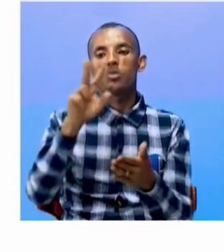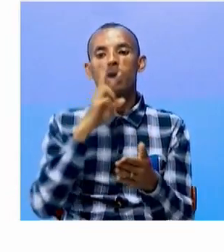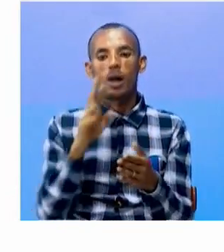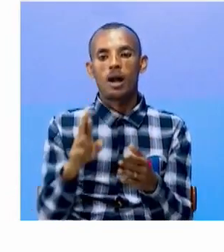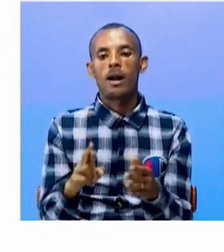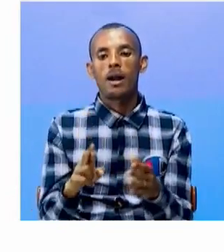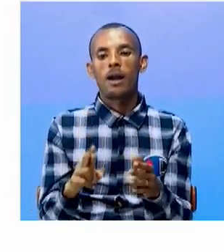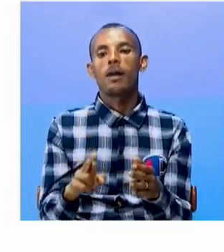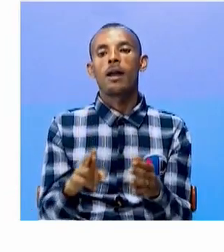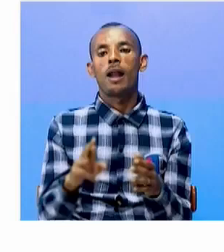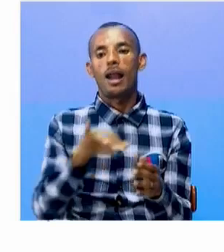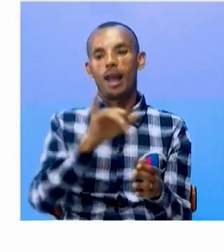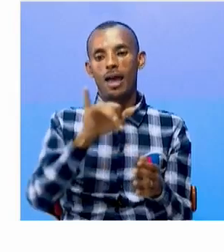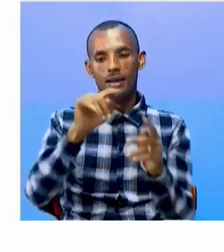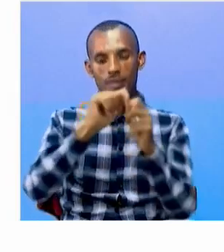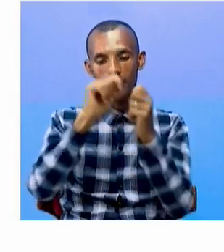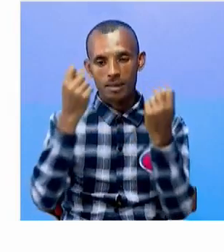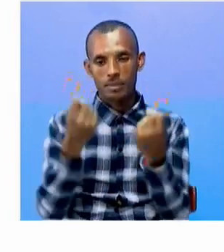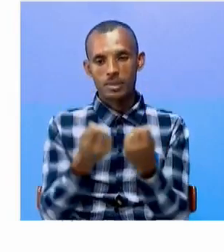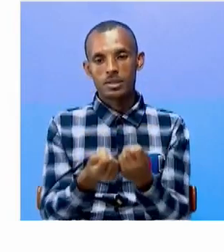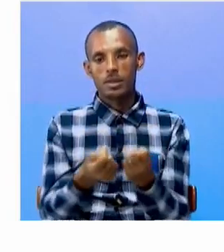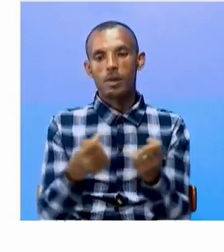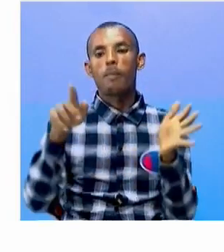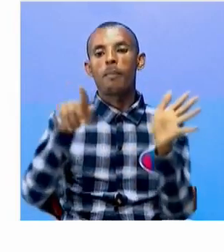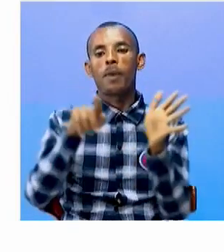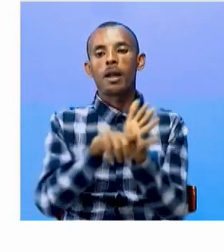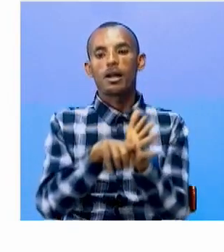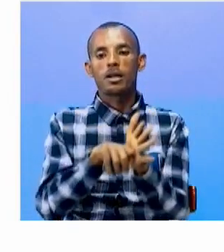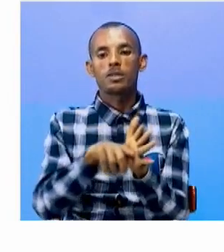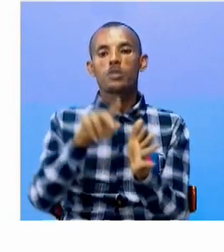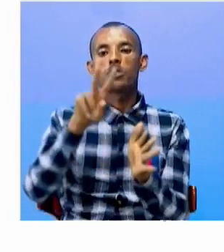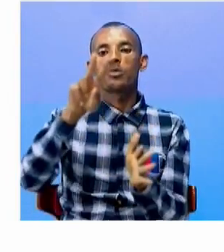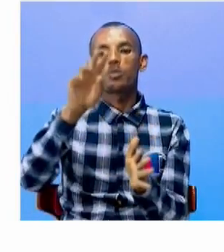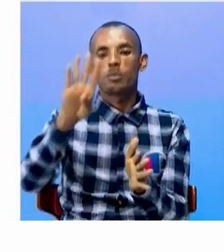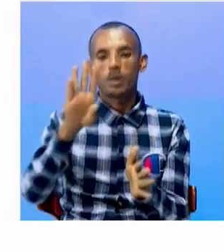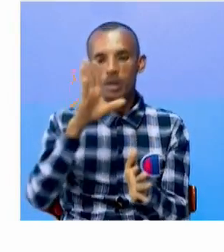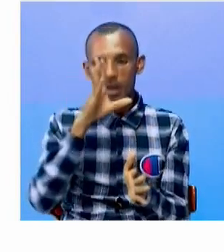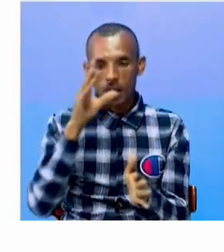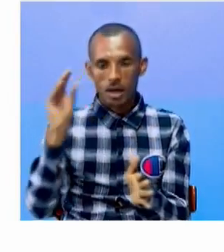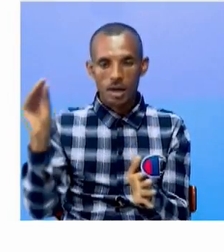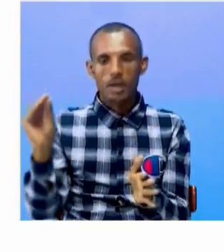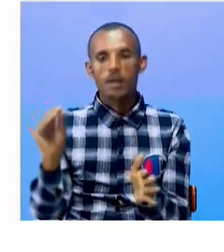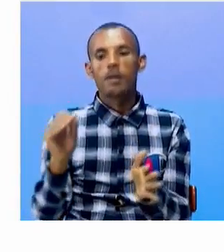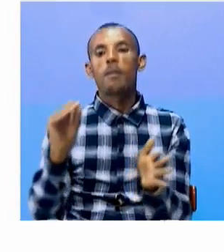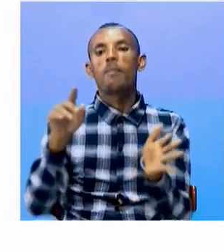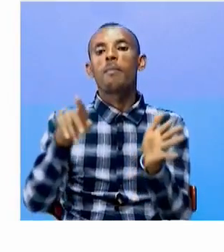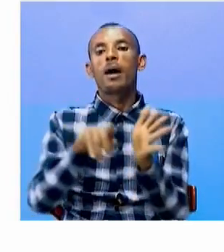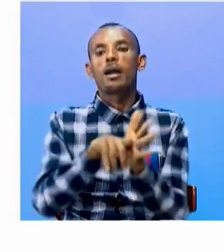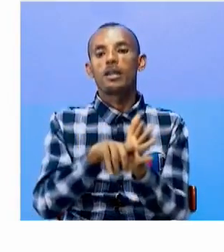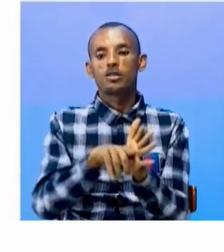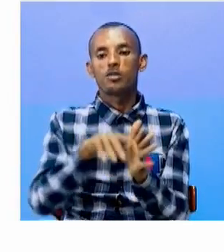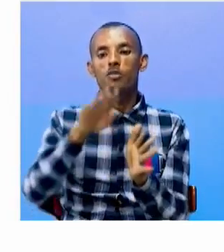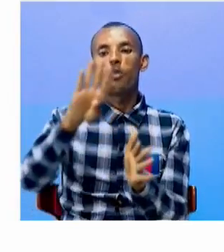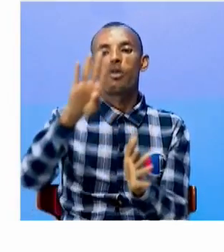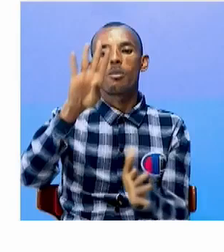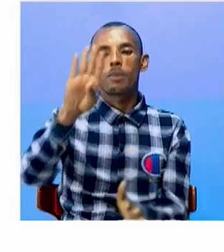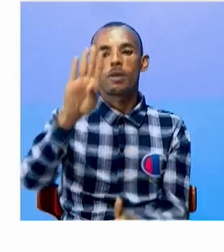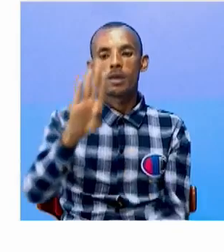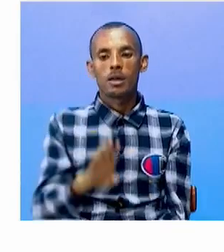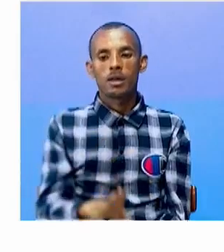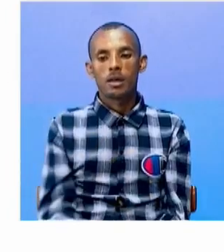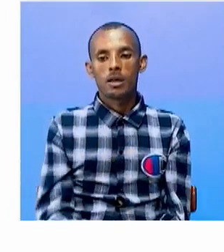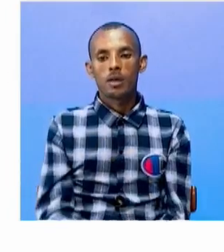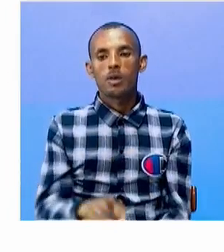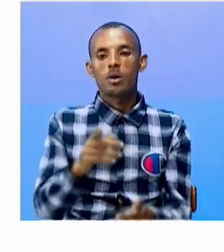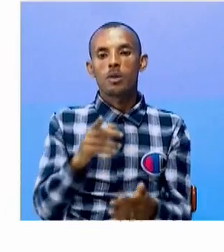put them together. Minus 2b and minus 4b.